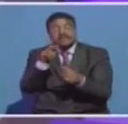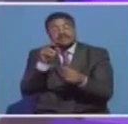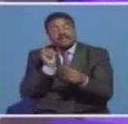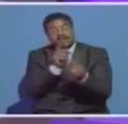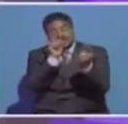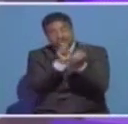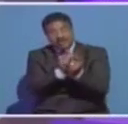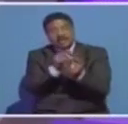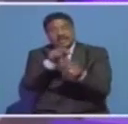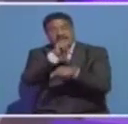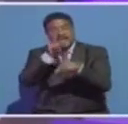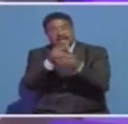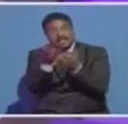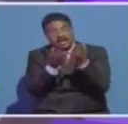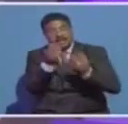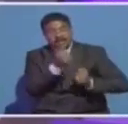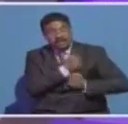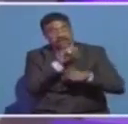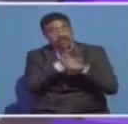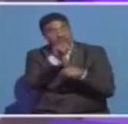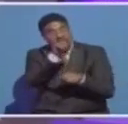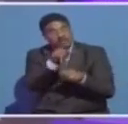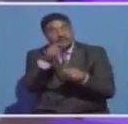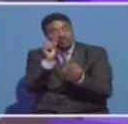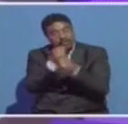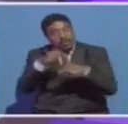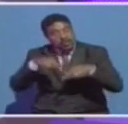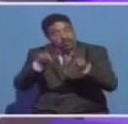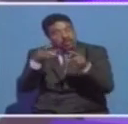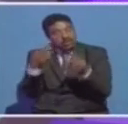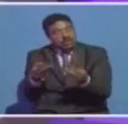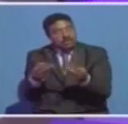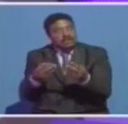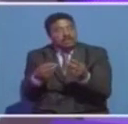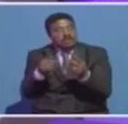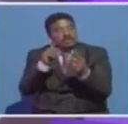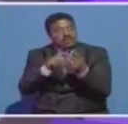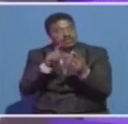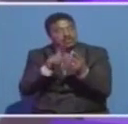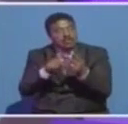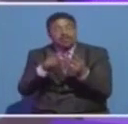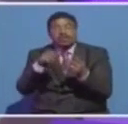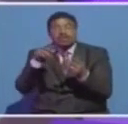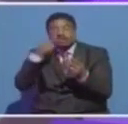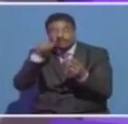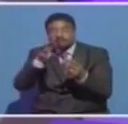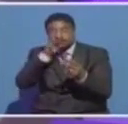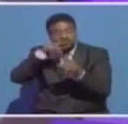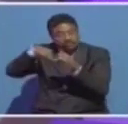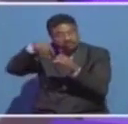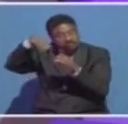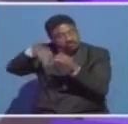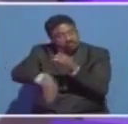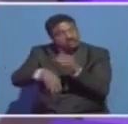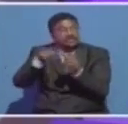Service, to help us deal with the access roads. We need the Ministry of Water to help us with the sinking of boreholes, doing water